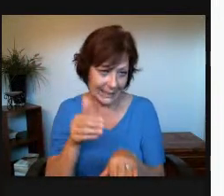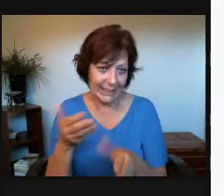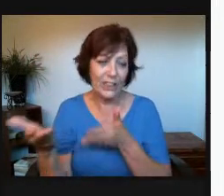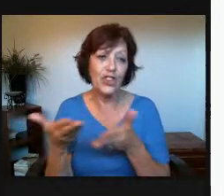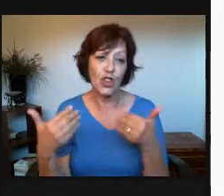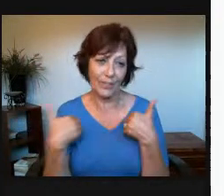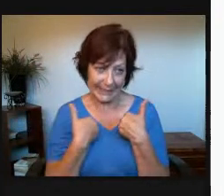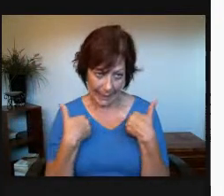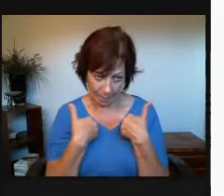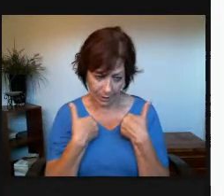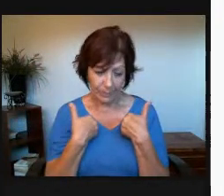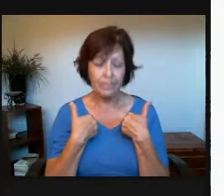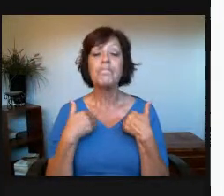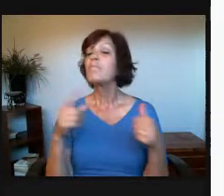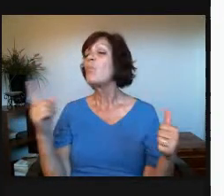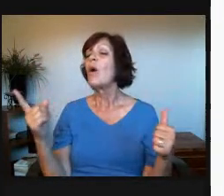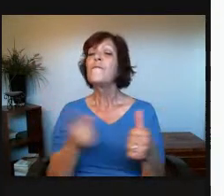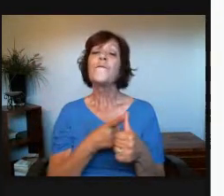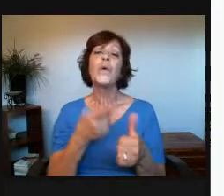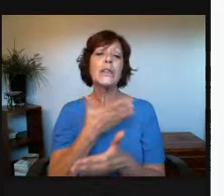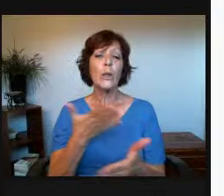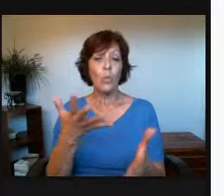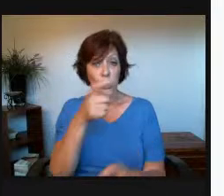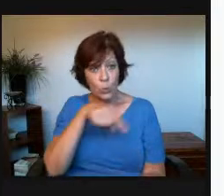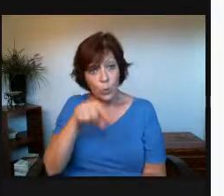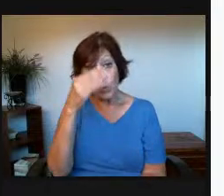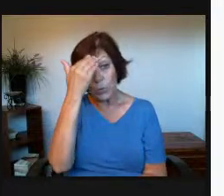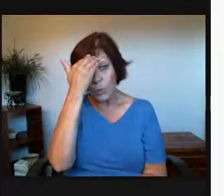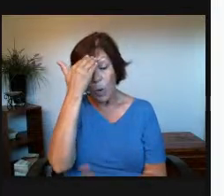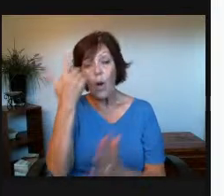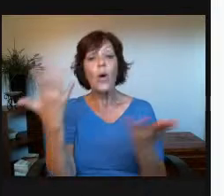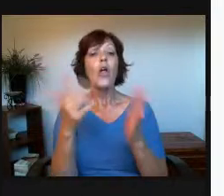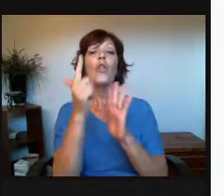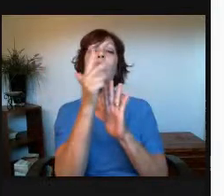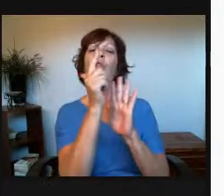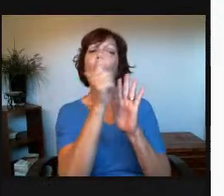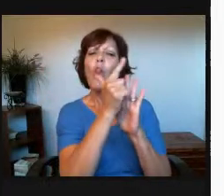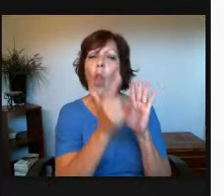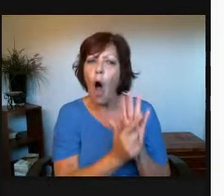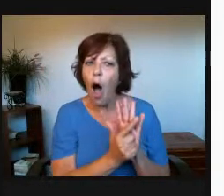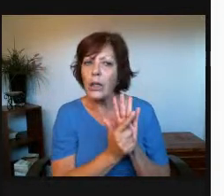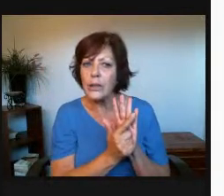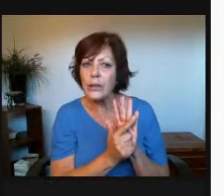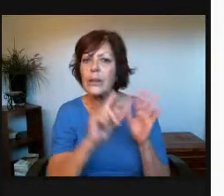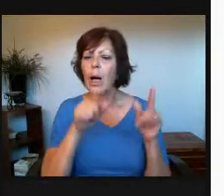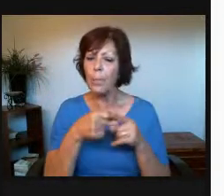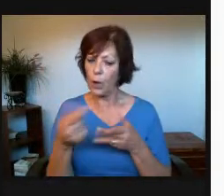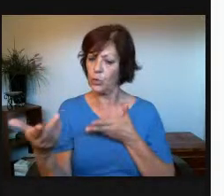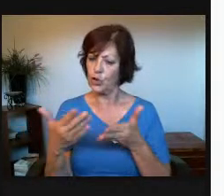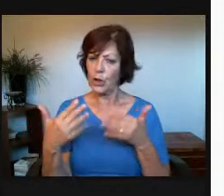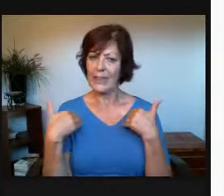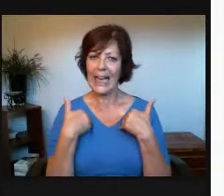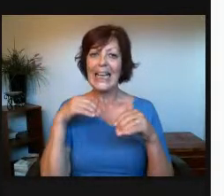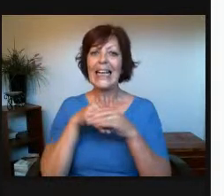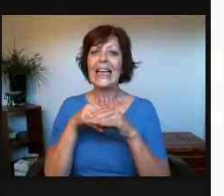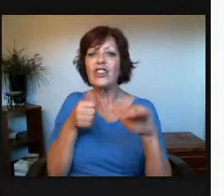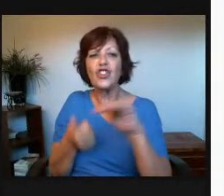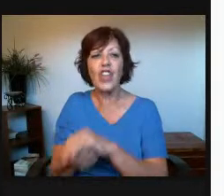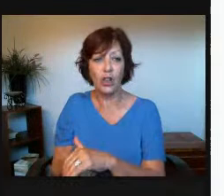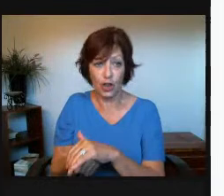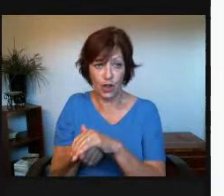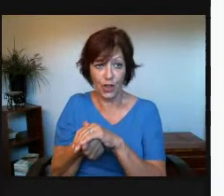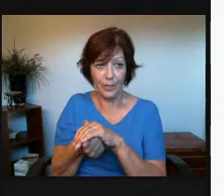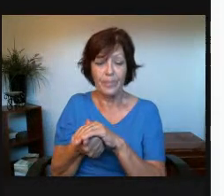animals. So one of the first things that we want you to know are the laws regarding pets and service animals in shelters. And I'm going to